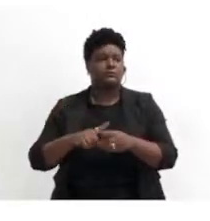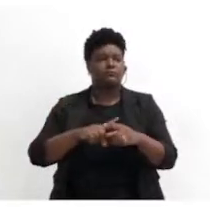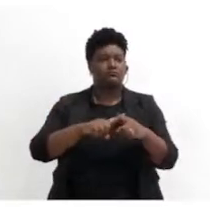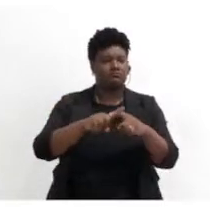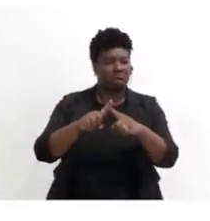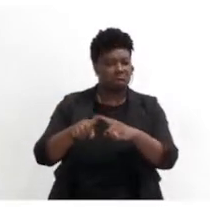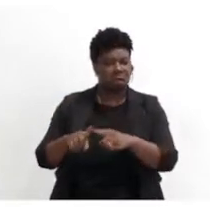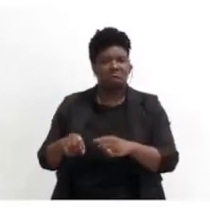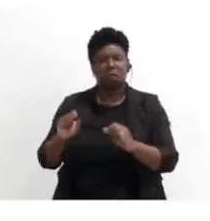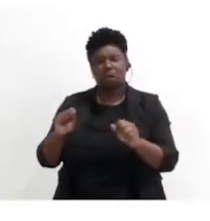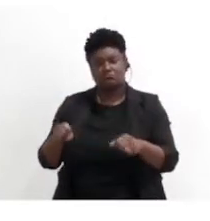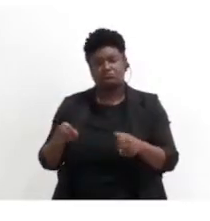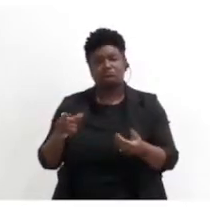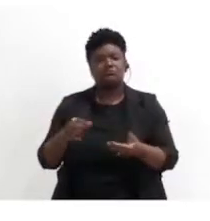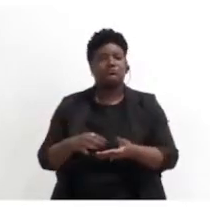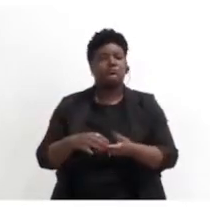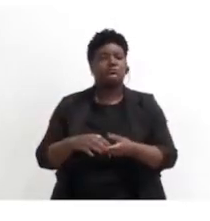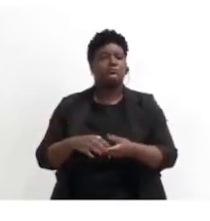So